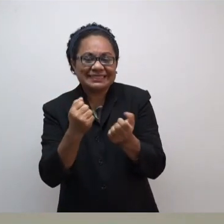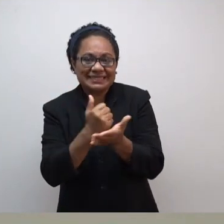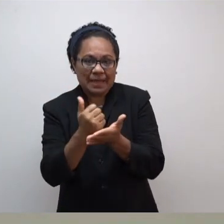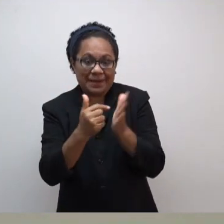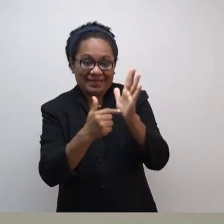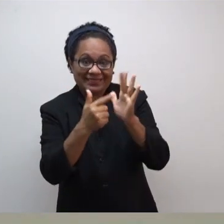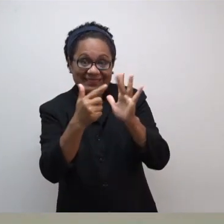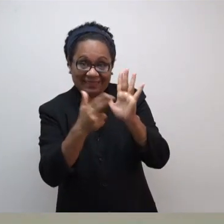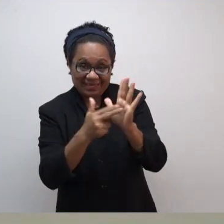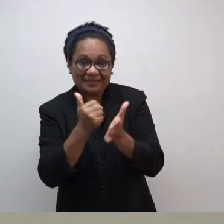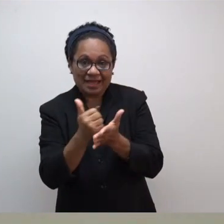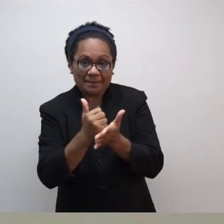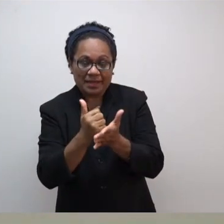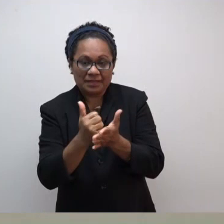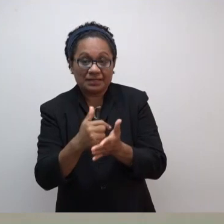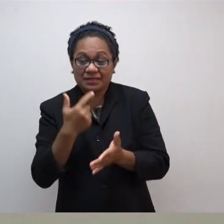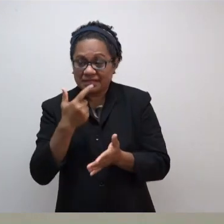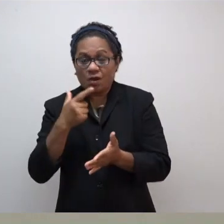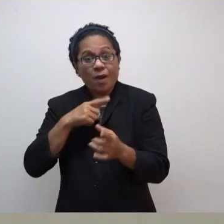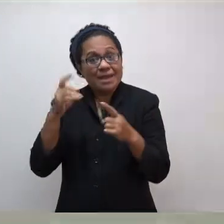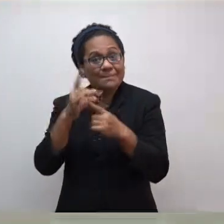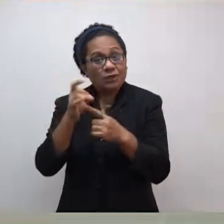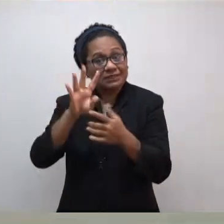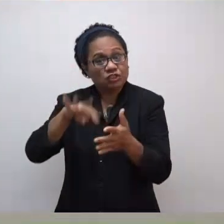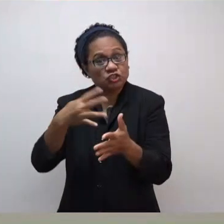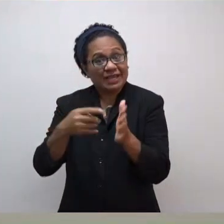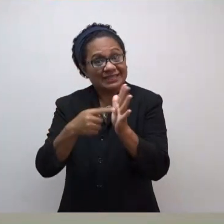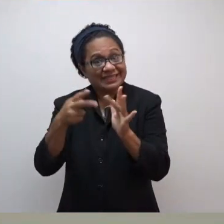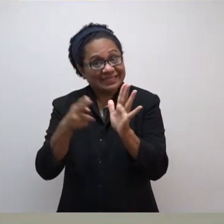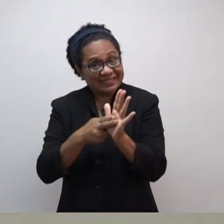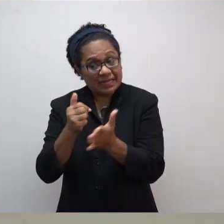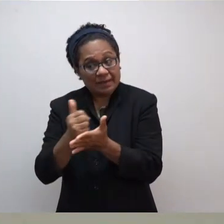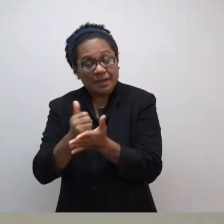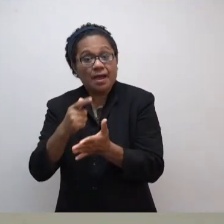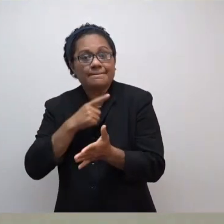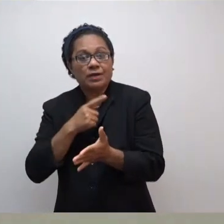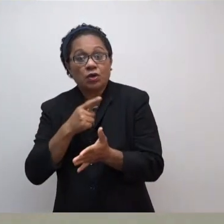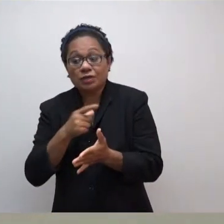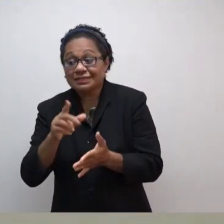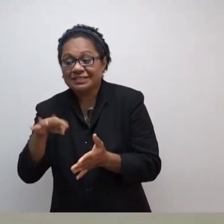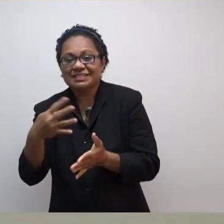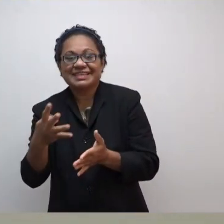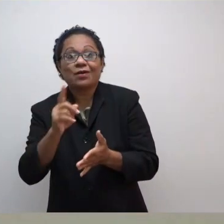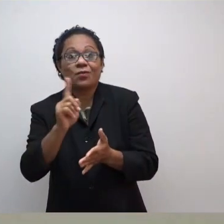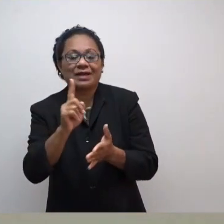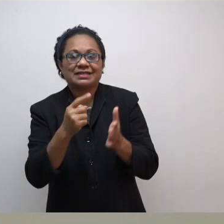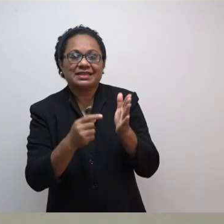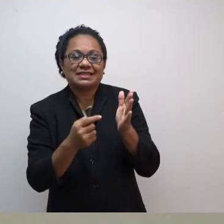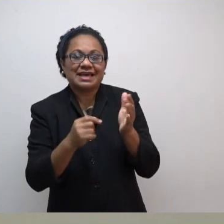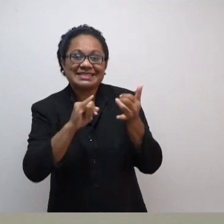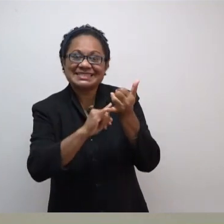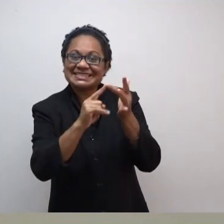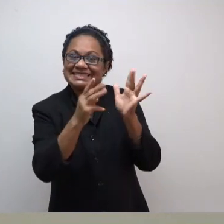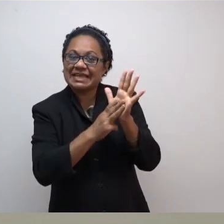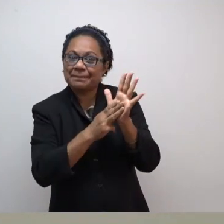The reason why I have to check TIN numbers is because it also helps us verify against the SIM card registration. We